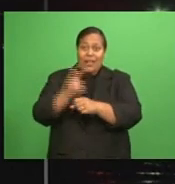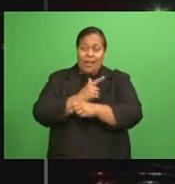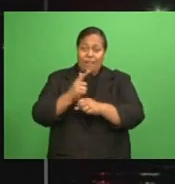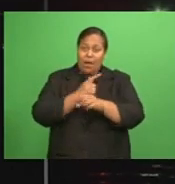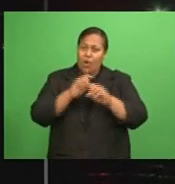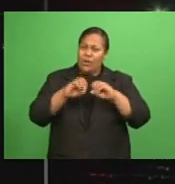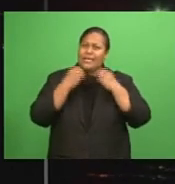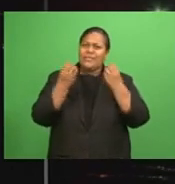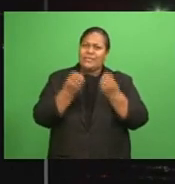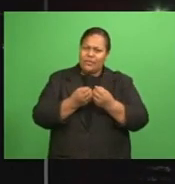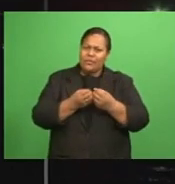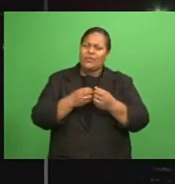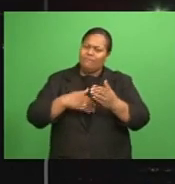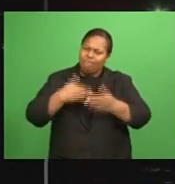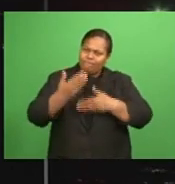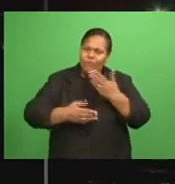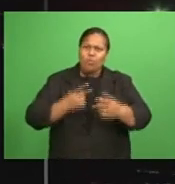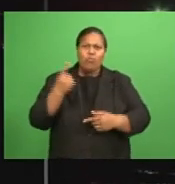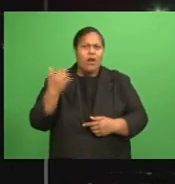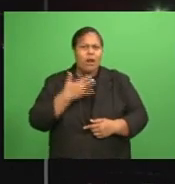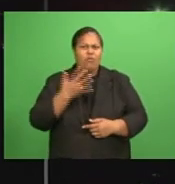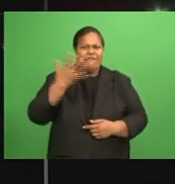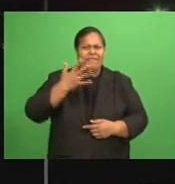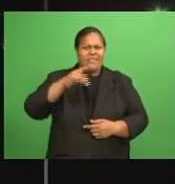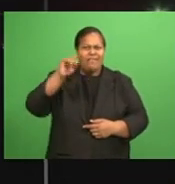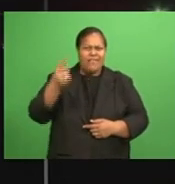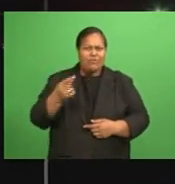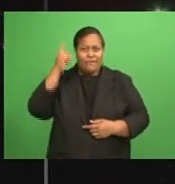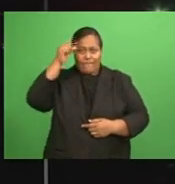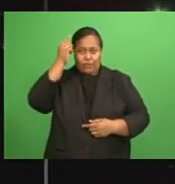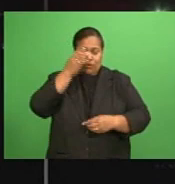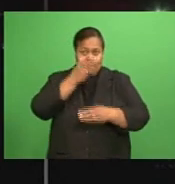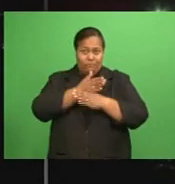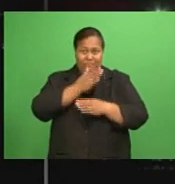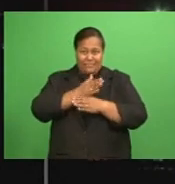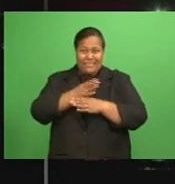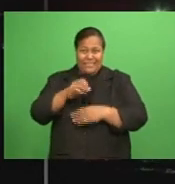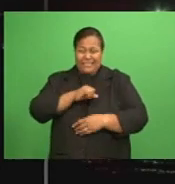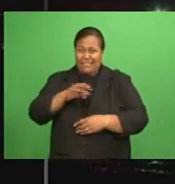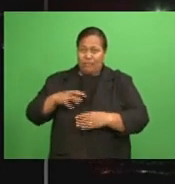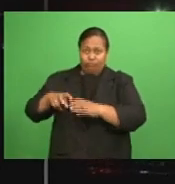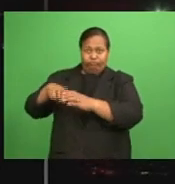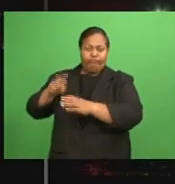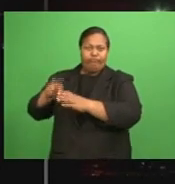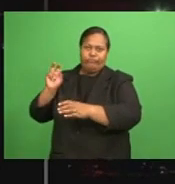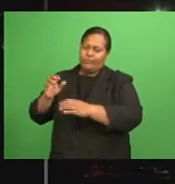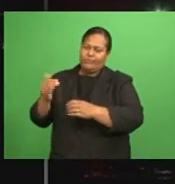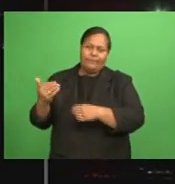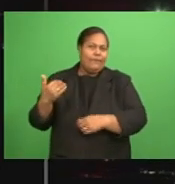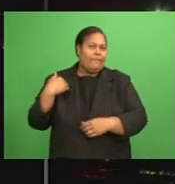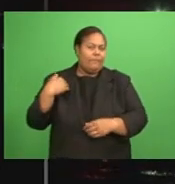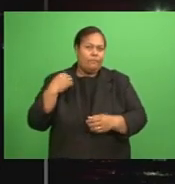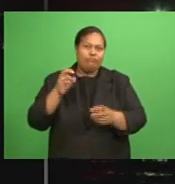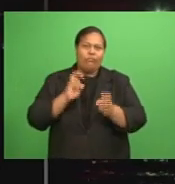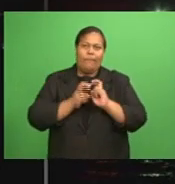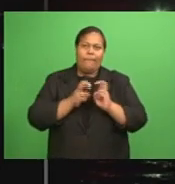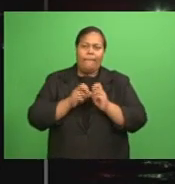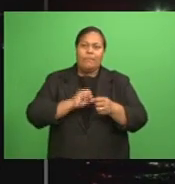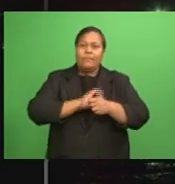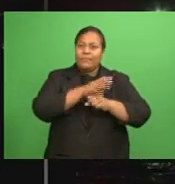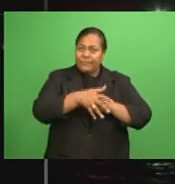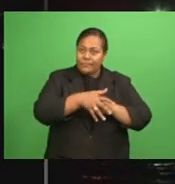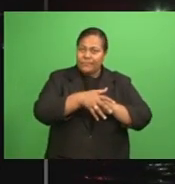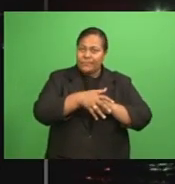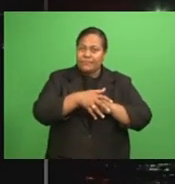about 115,000 Fijian workers have been affected by the ongoing coronavirus pandemic. With the tourism sector making